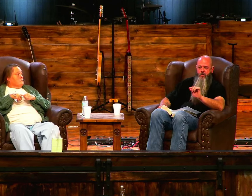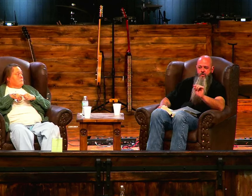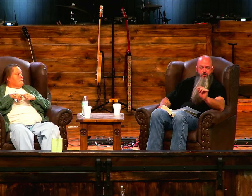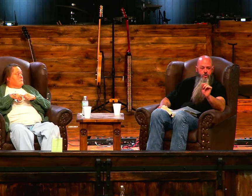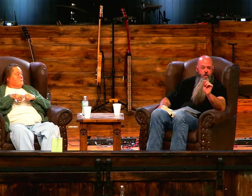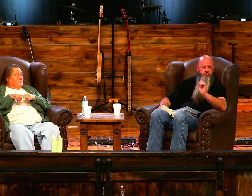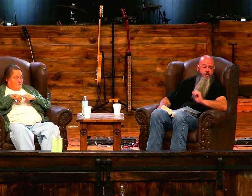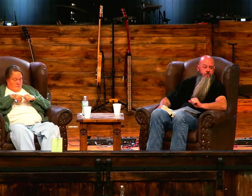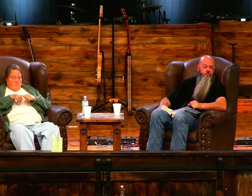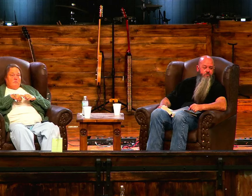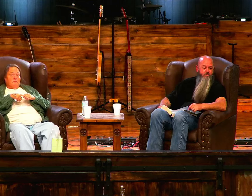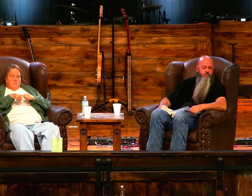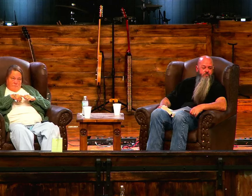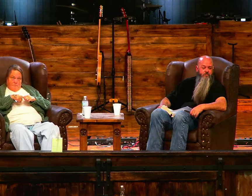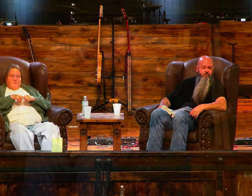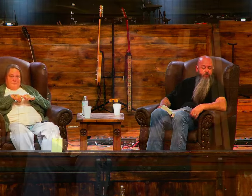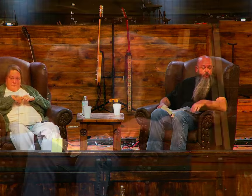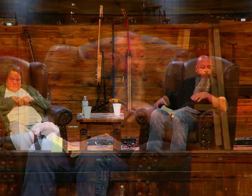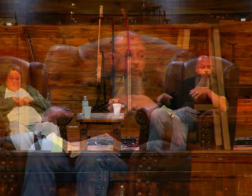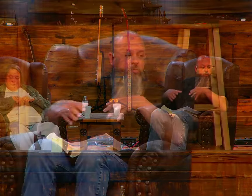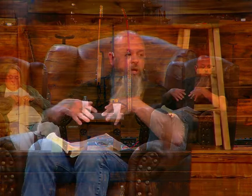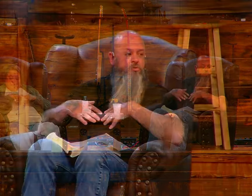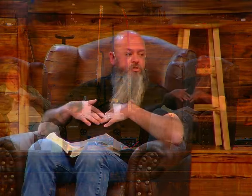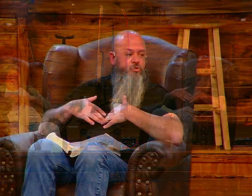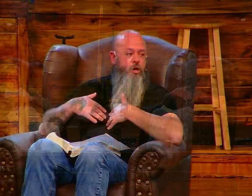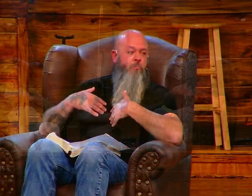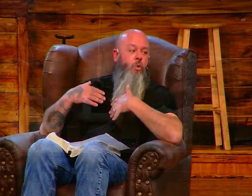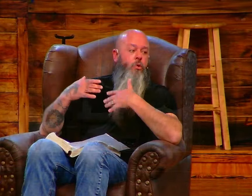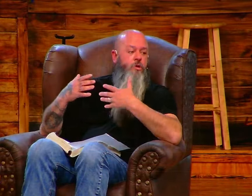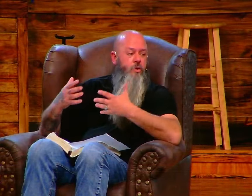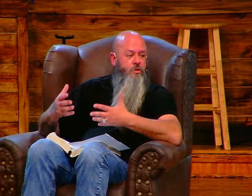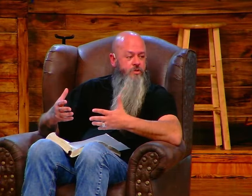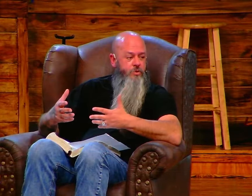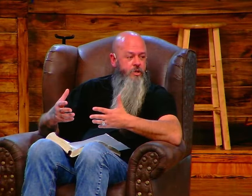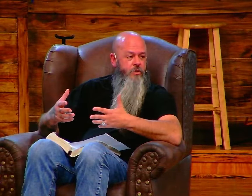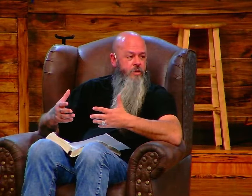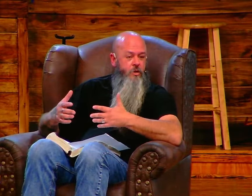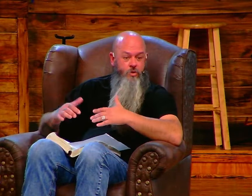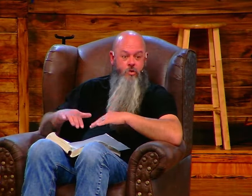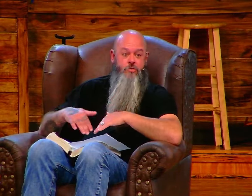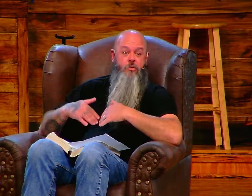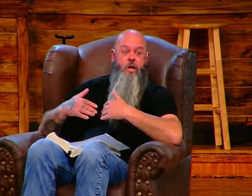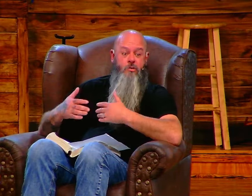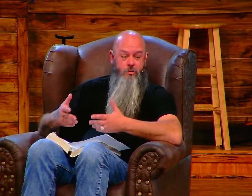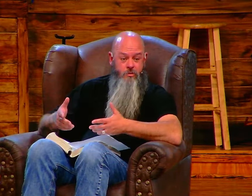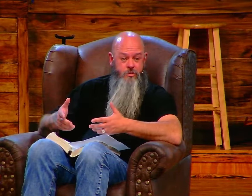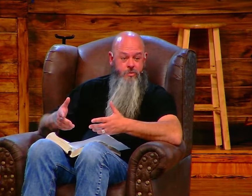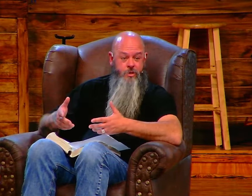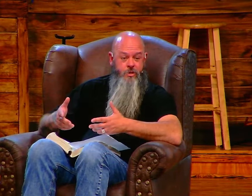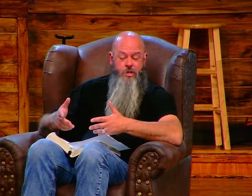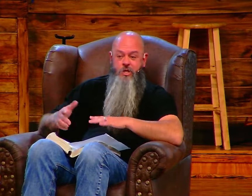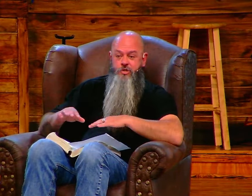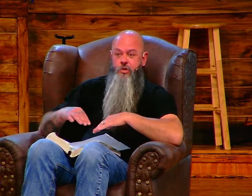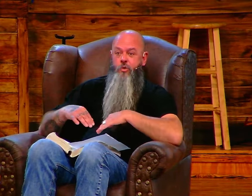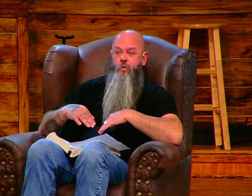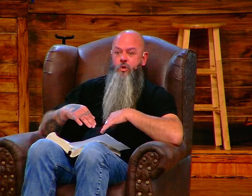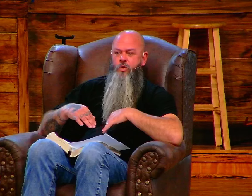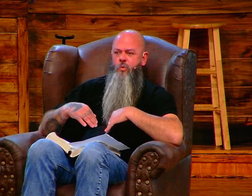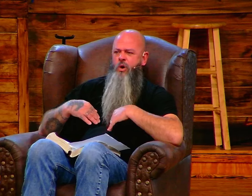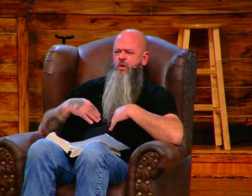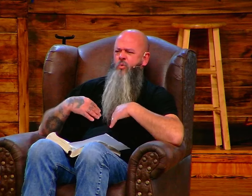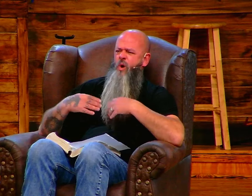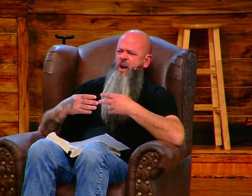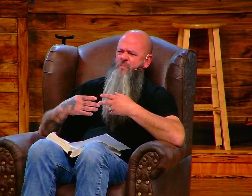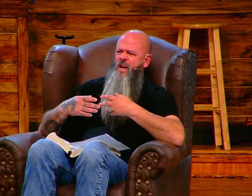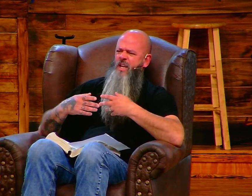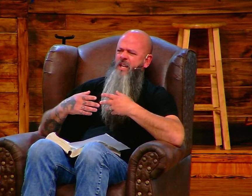angry at certain objects. Mm. You know when the Bible says, do not mourn the Holy Spirit? You can also anger the Holy Spirit. So you'll